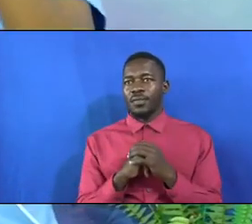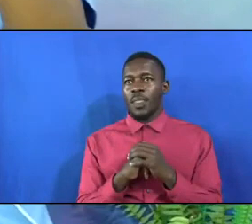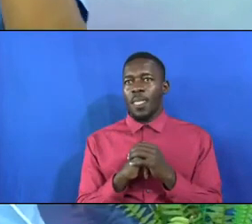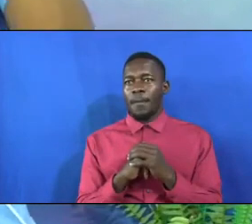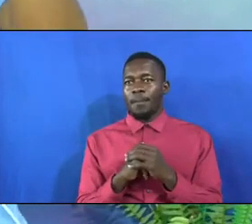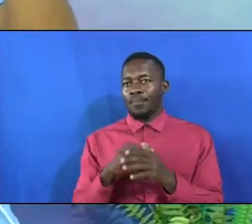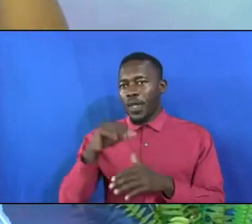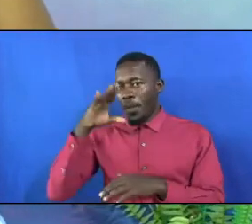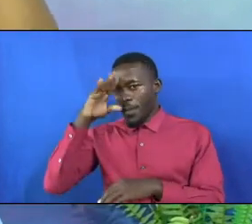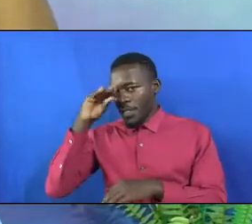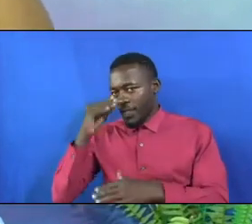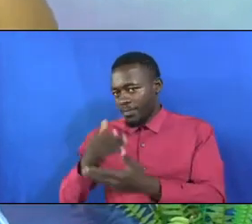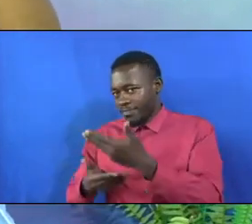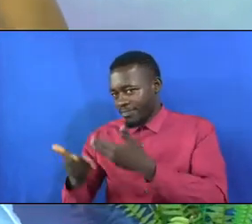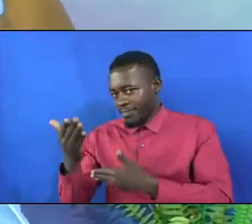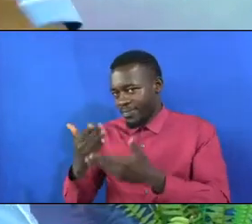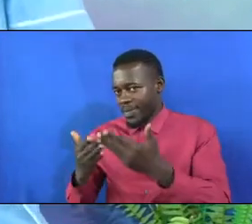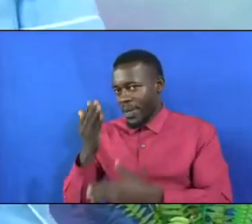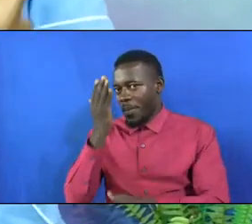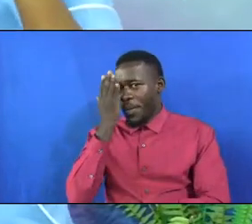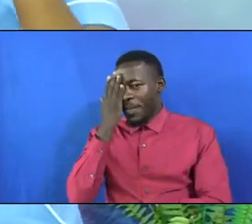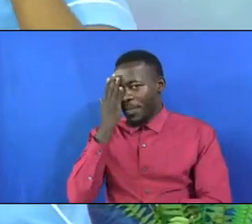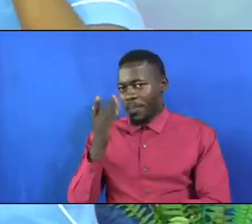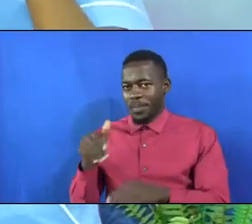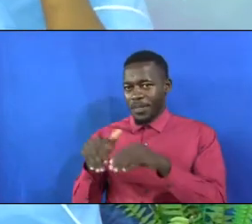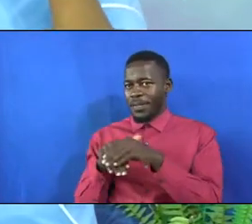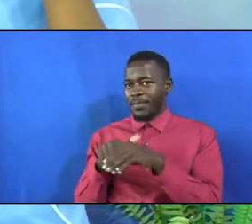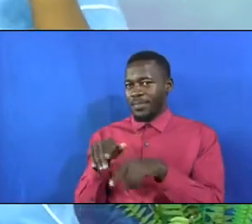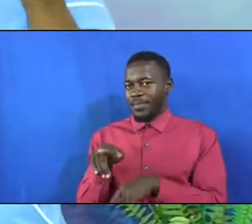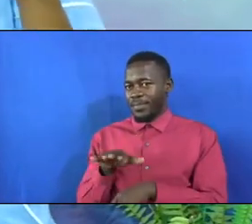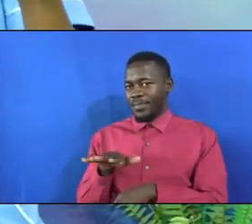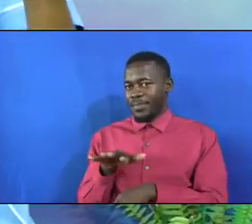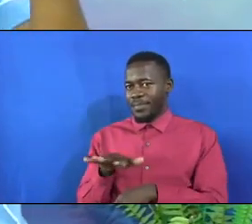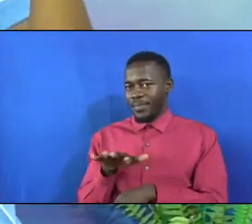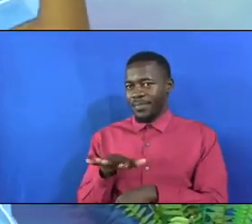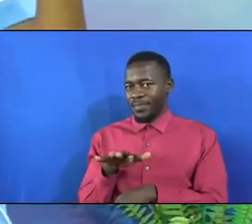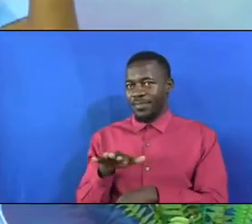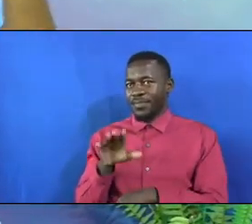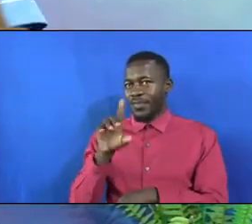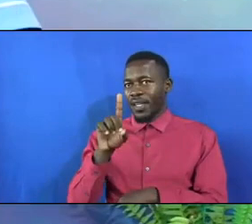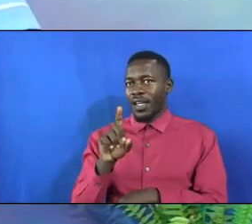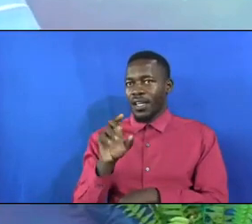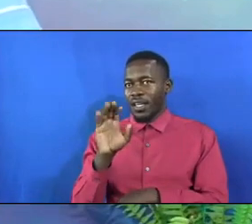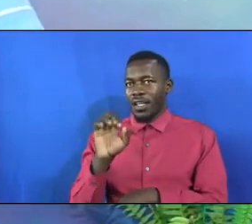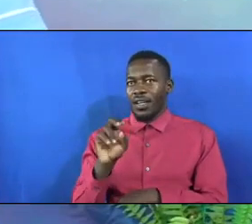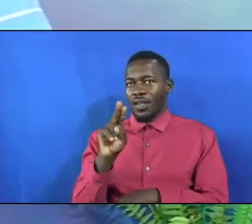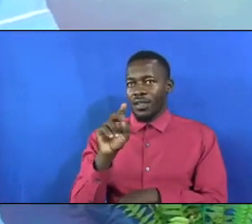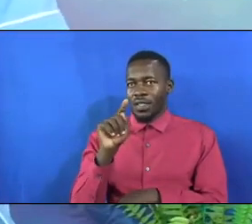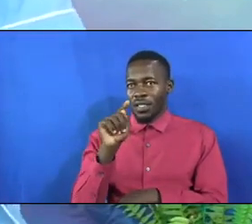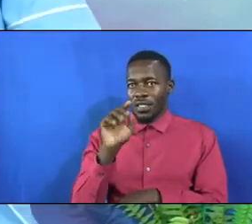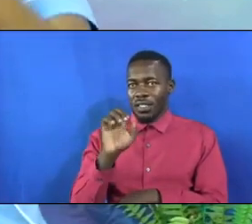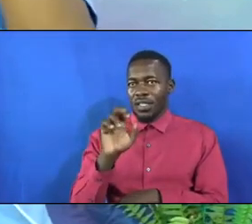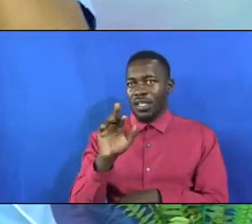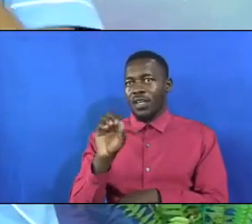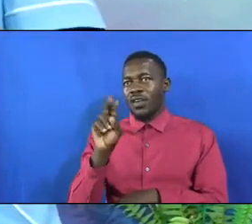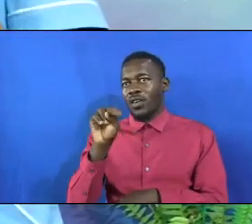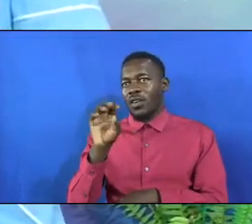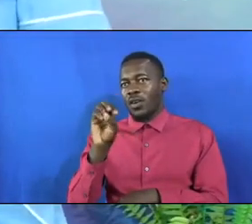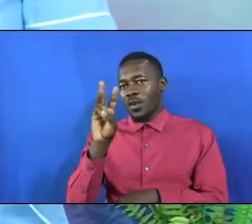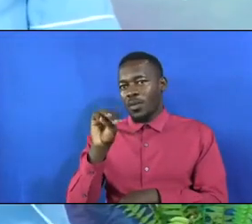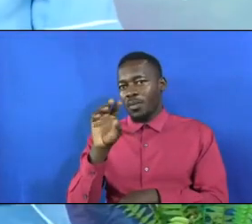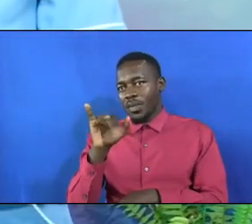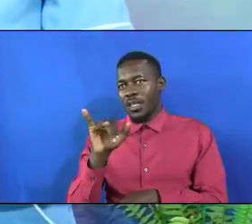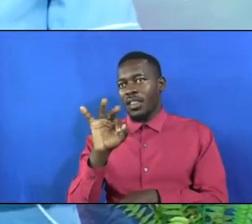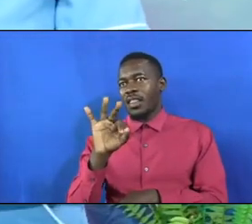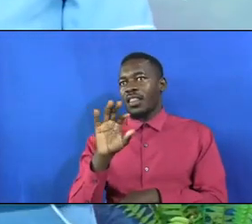He tells them, verse, just to give you a glimpse of it, Deuteronomy chapter 30 and verse 11 says,